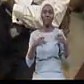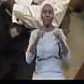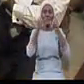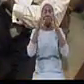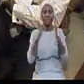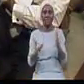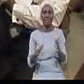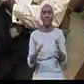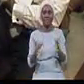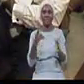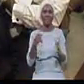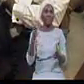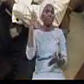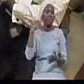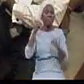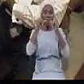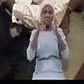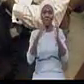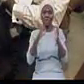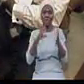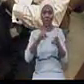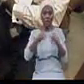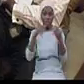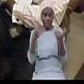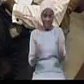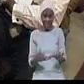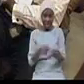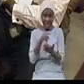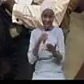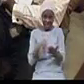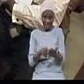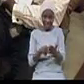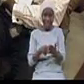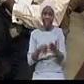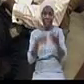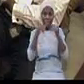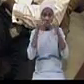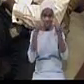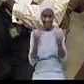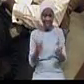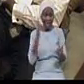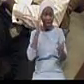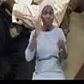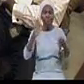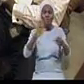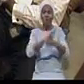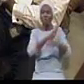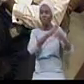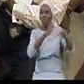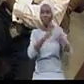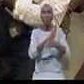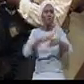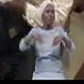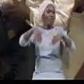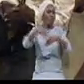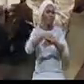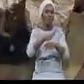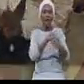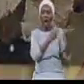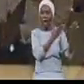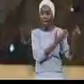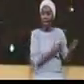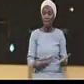This one is going to overflow. This one is going to bring surplus in your life. And it's going to